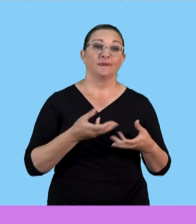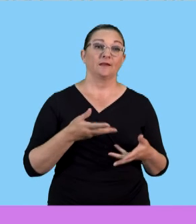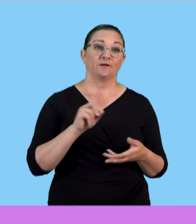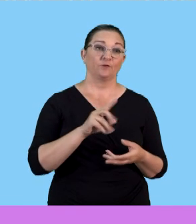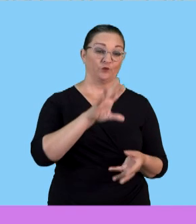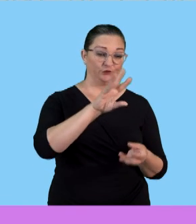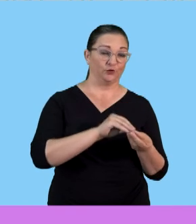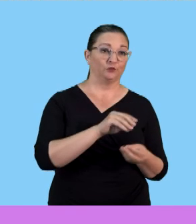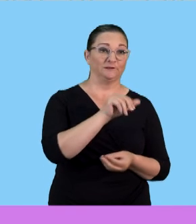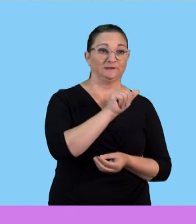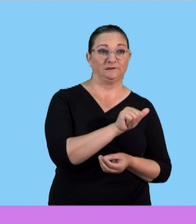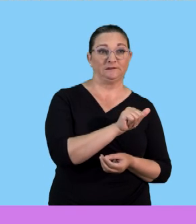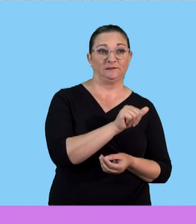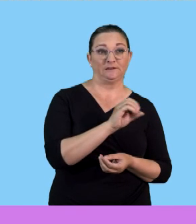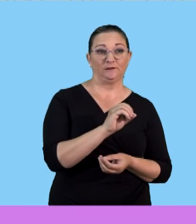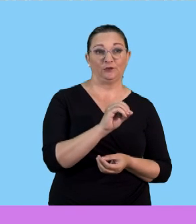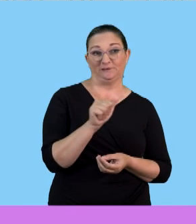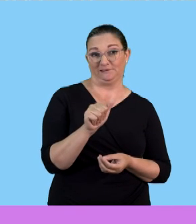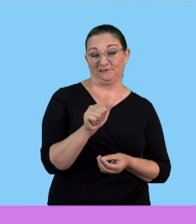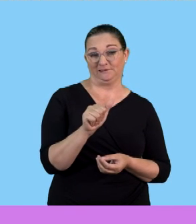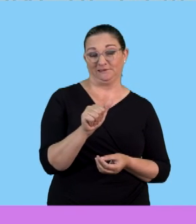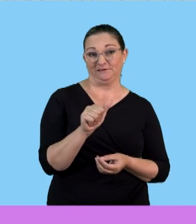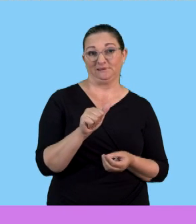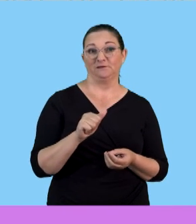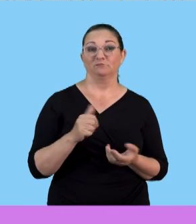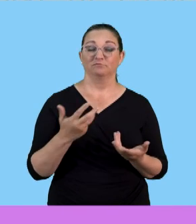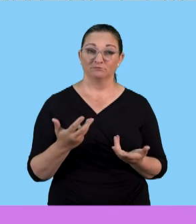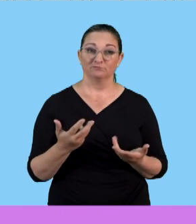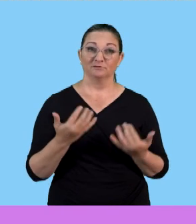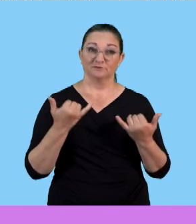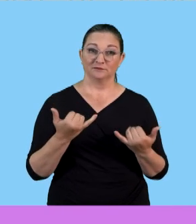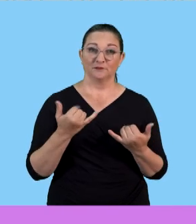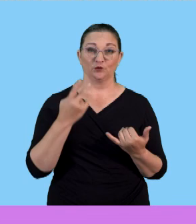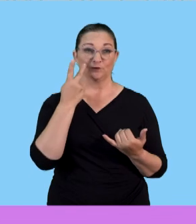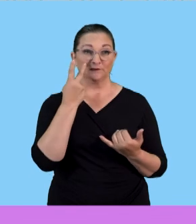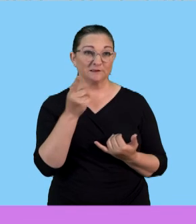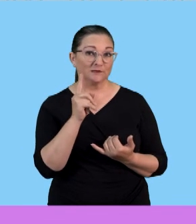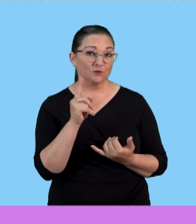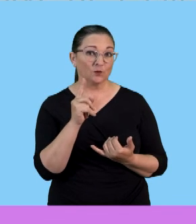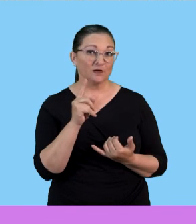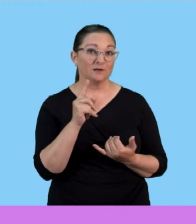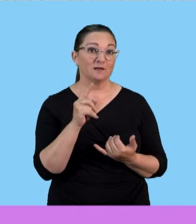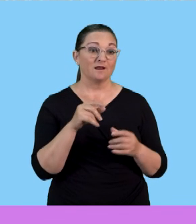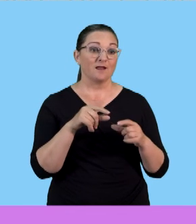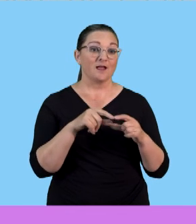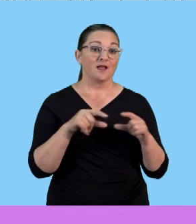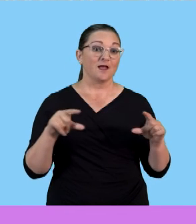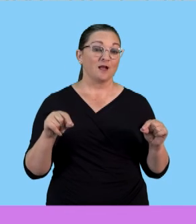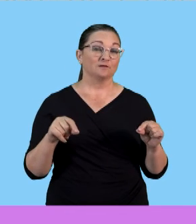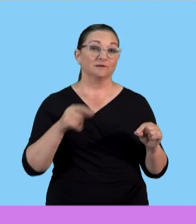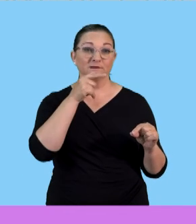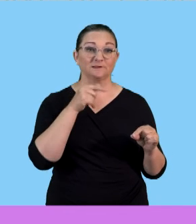values, it will give us a total amount of 606 rand. But now going back to our table, it says there